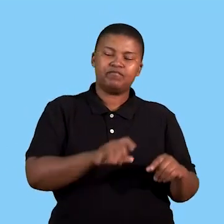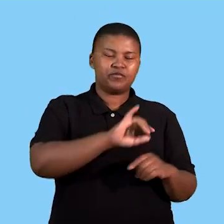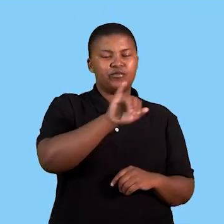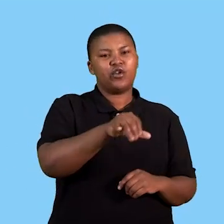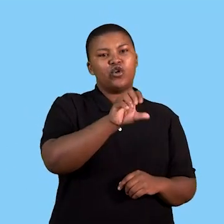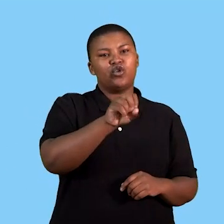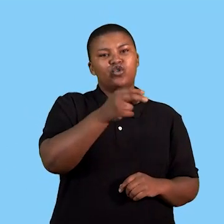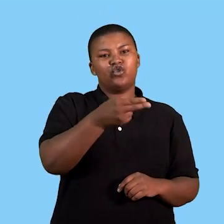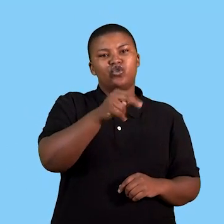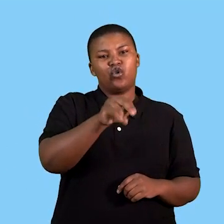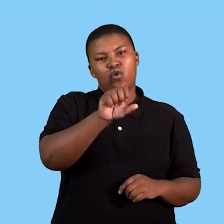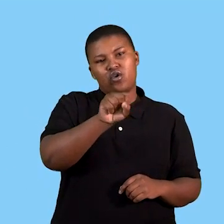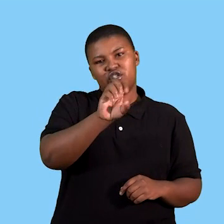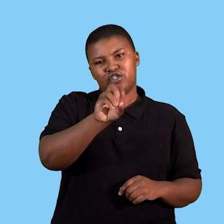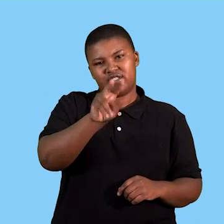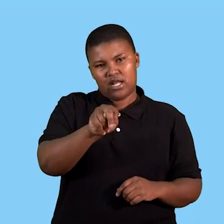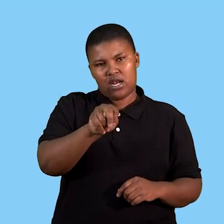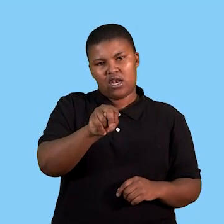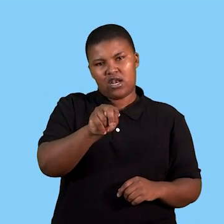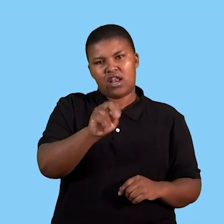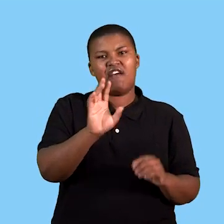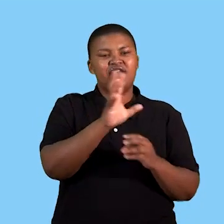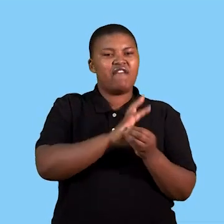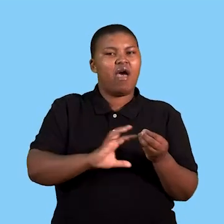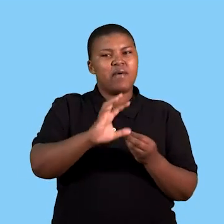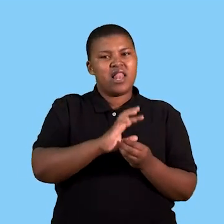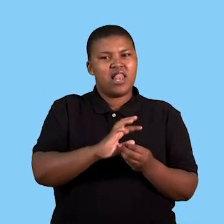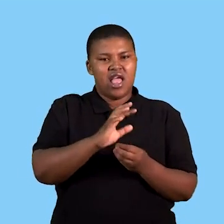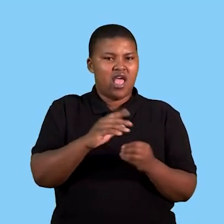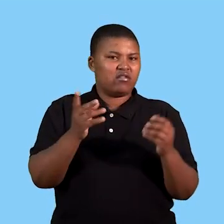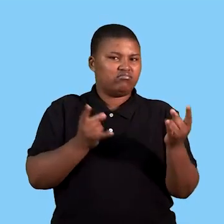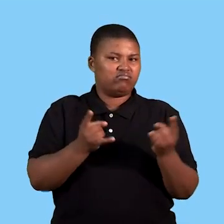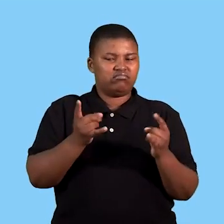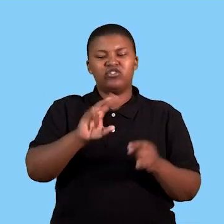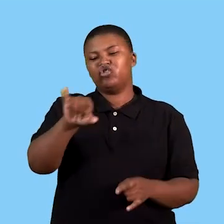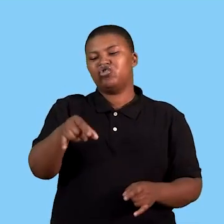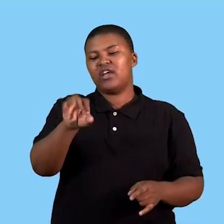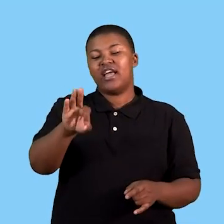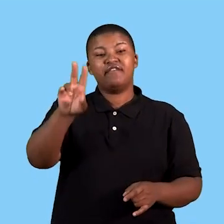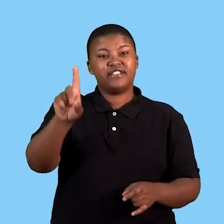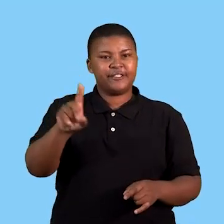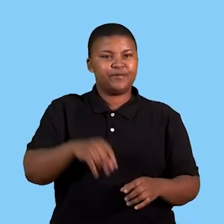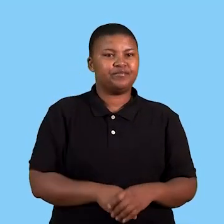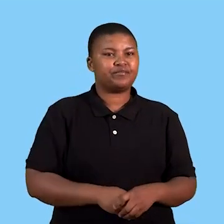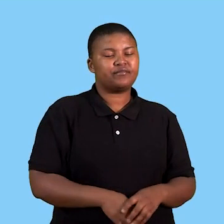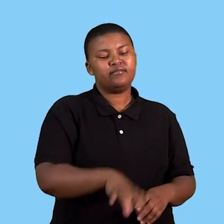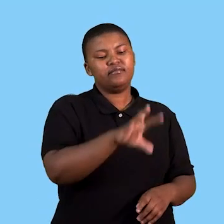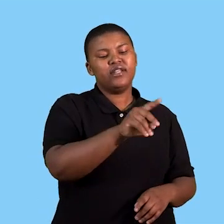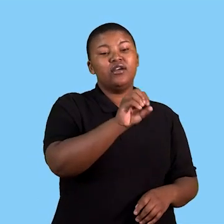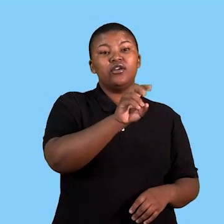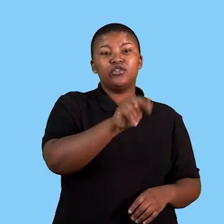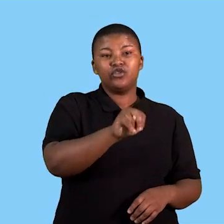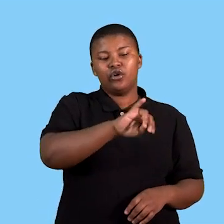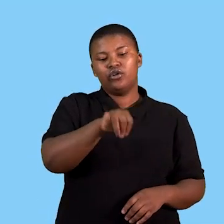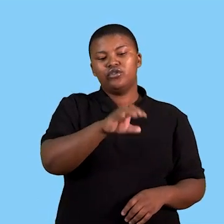Johnson and Family Dealers, or JFD. Don Johnson owns a dealership and employs family members as